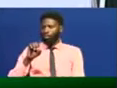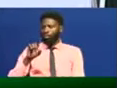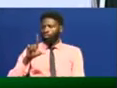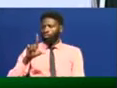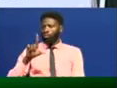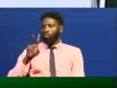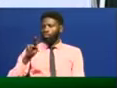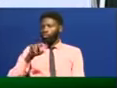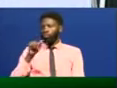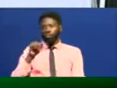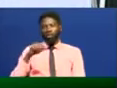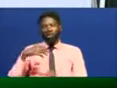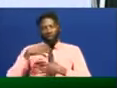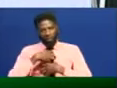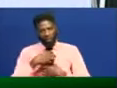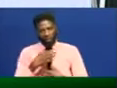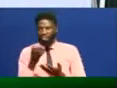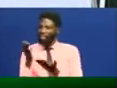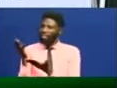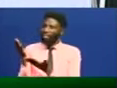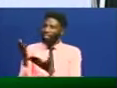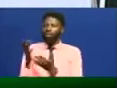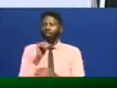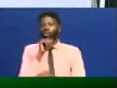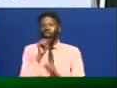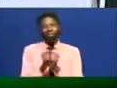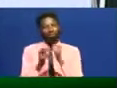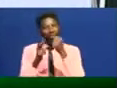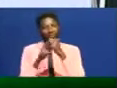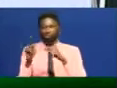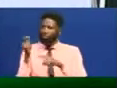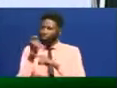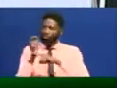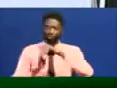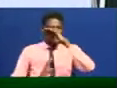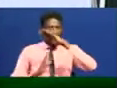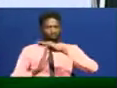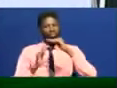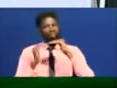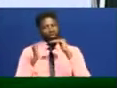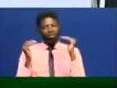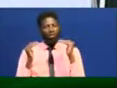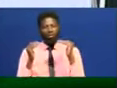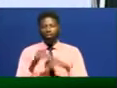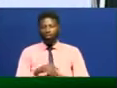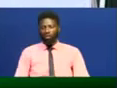17, and he's being trained at the very highest level, at elite level.